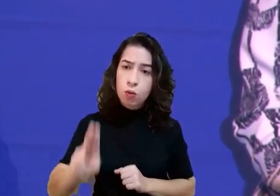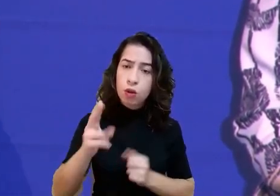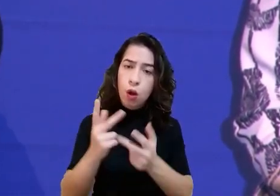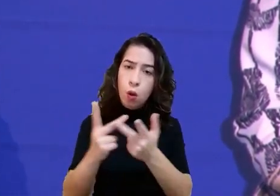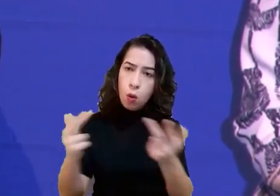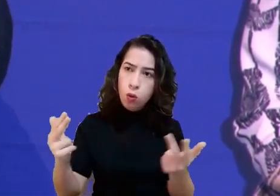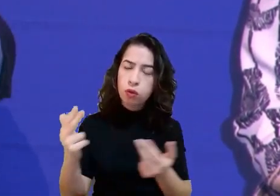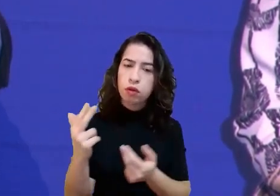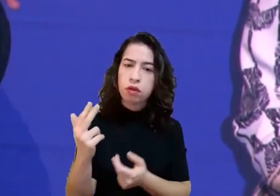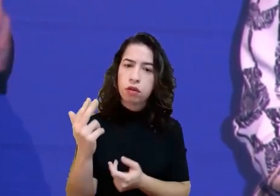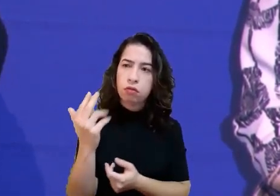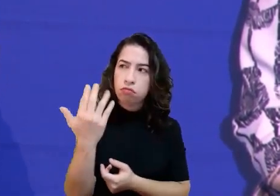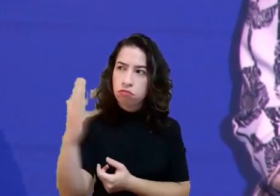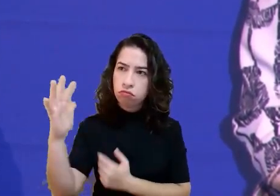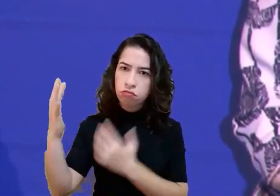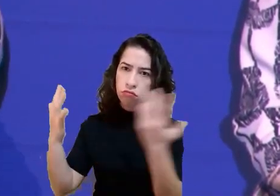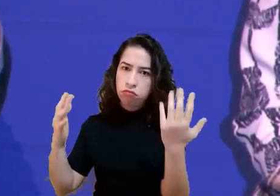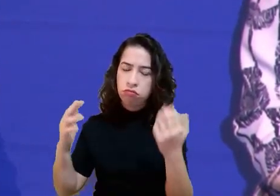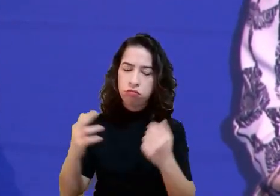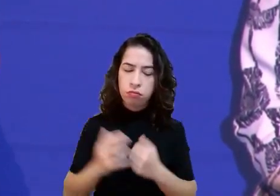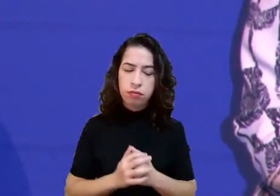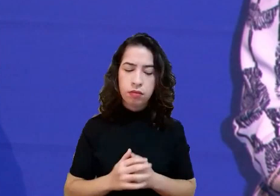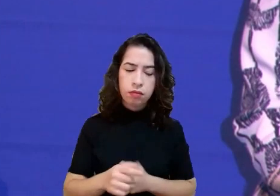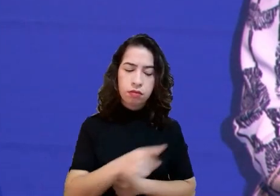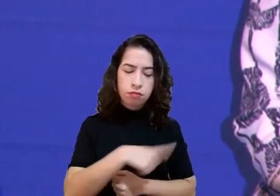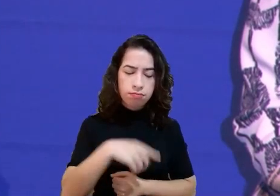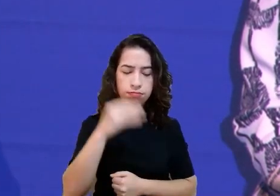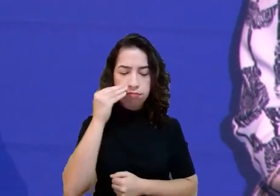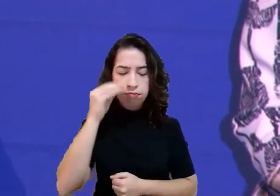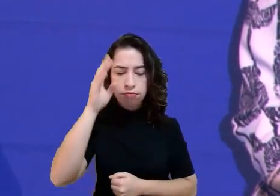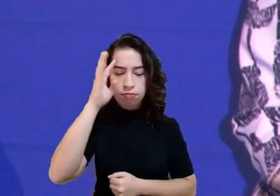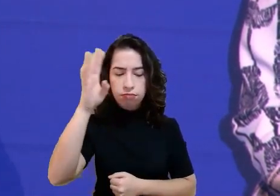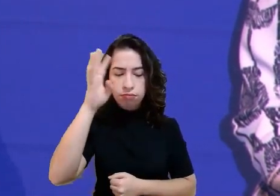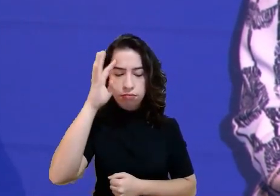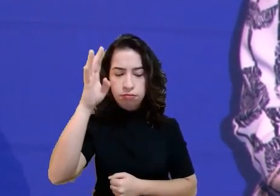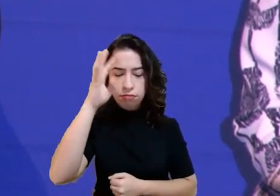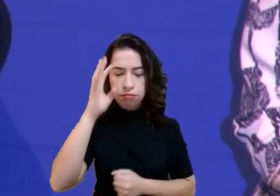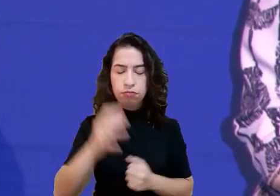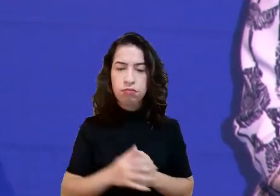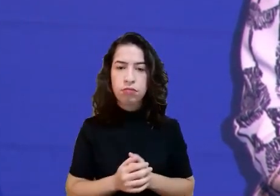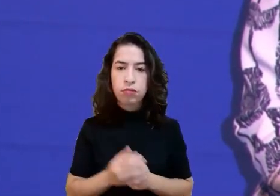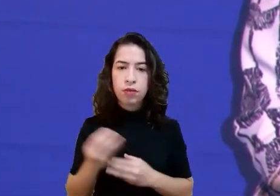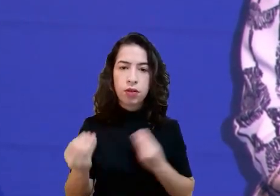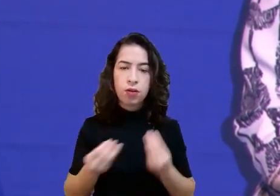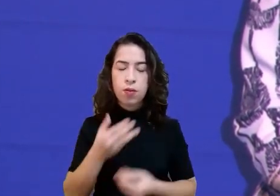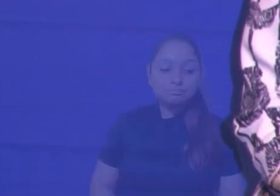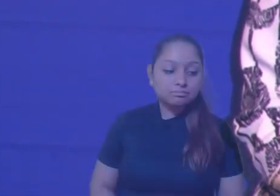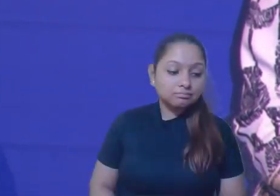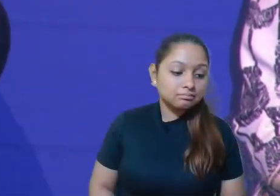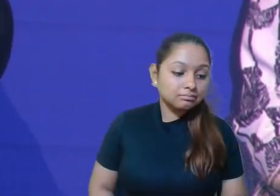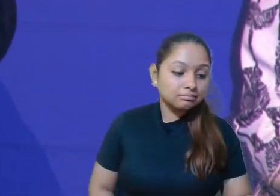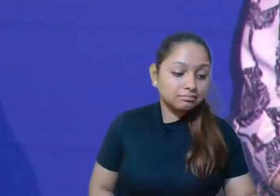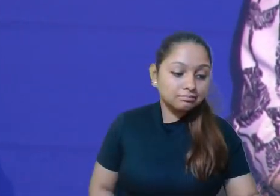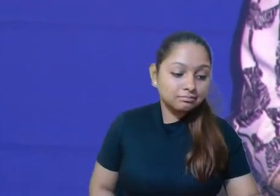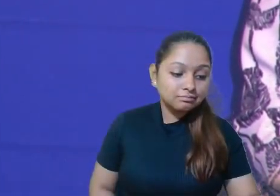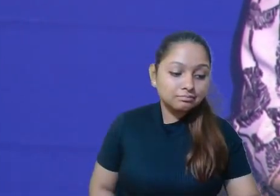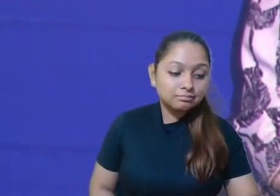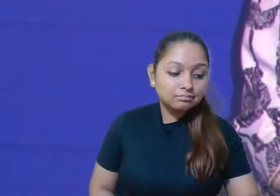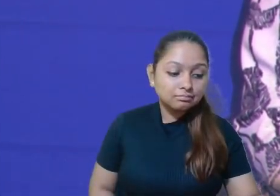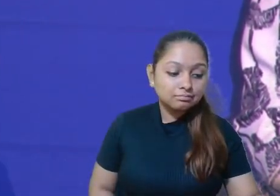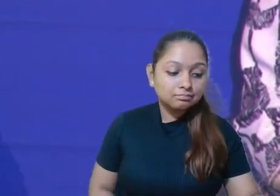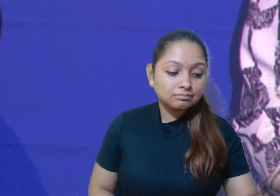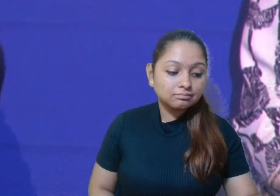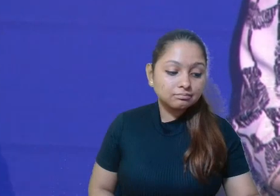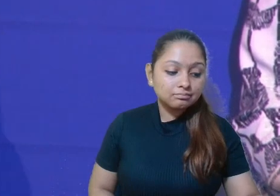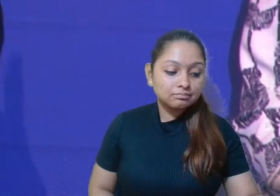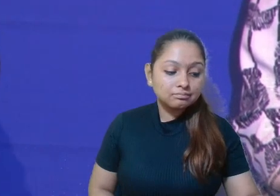resources. We have to think of how to improve the communication between the